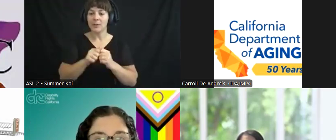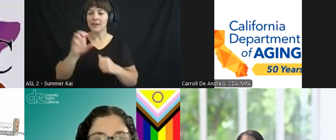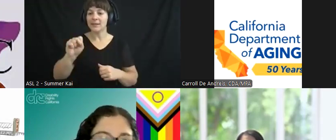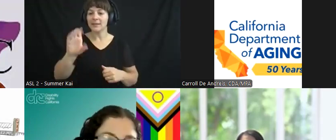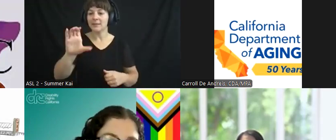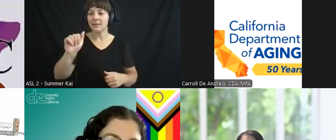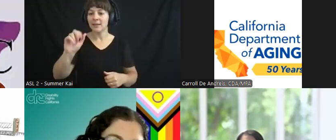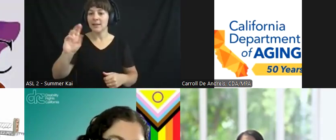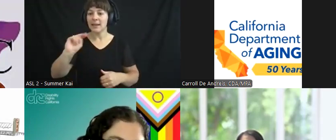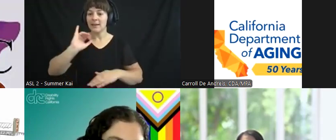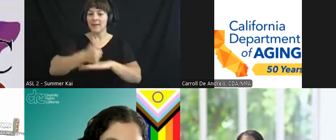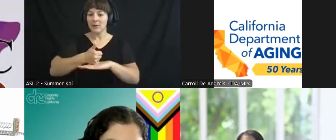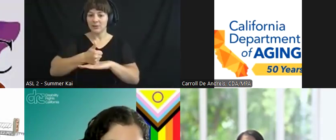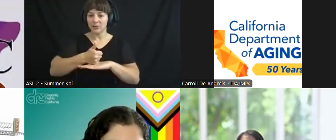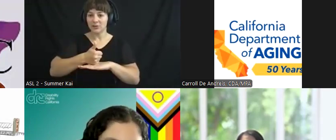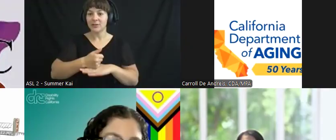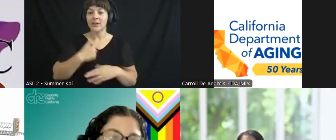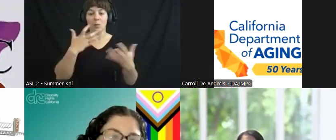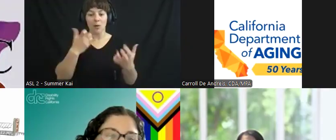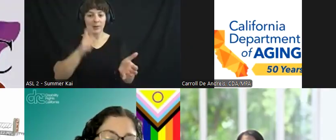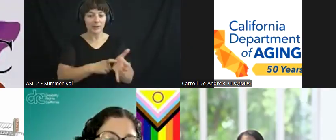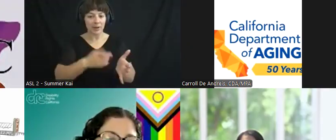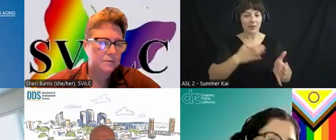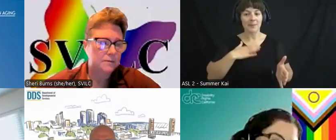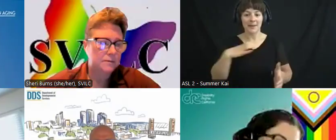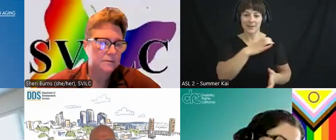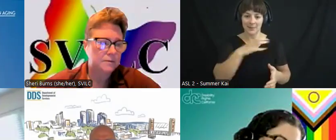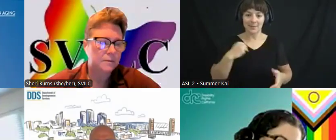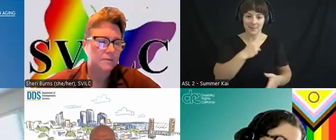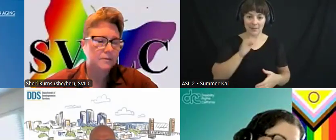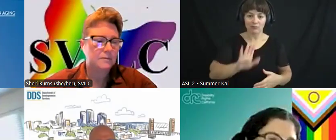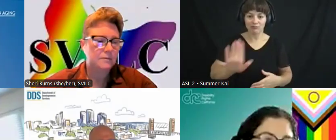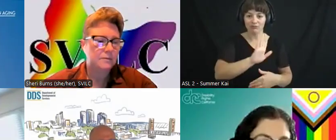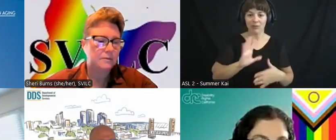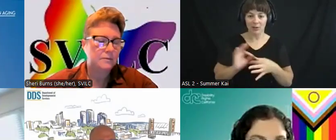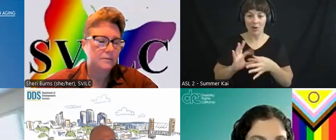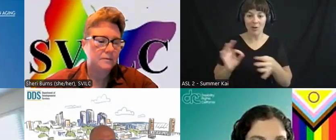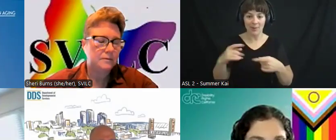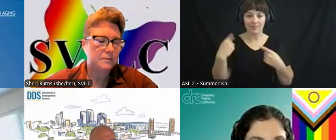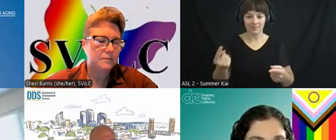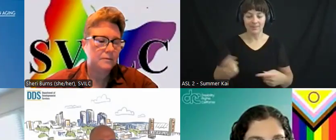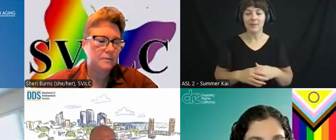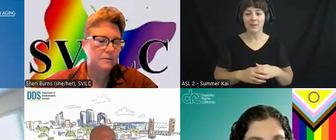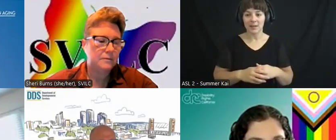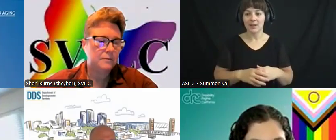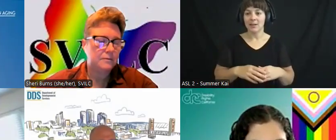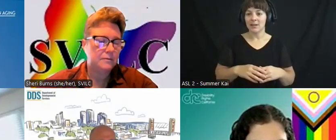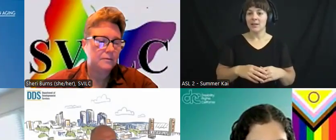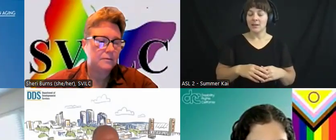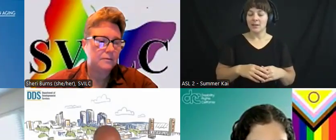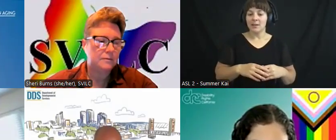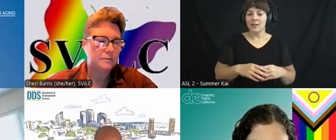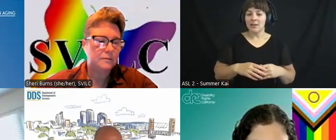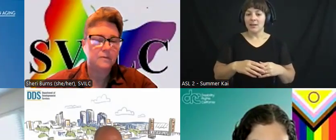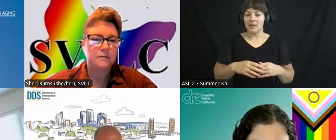think, acknowledge all my committee members' comments that have come forward, and I think speak